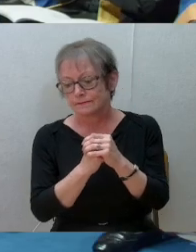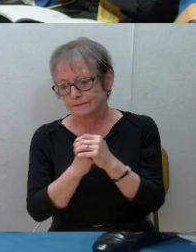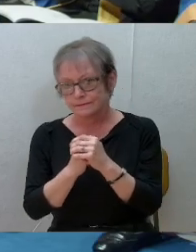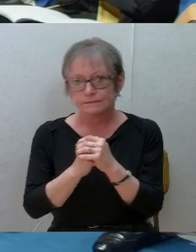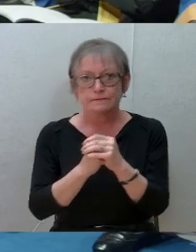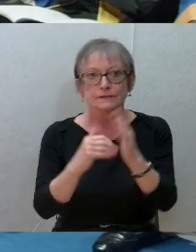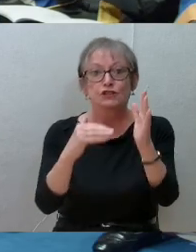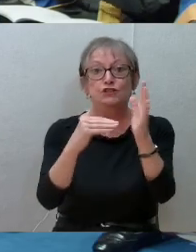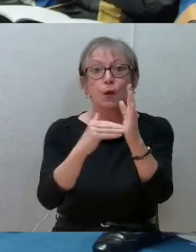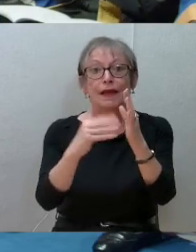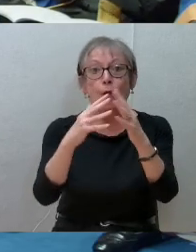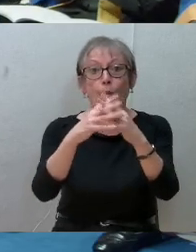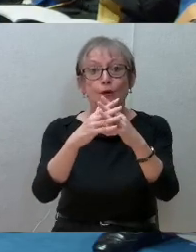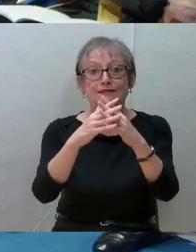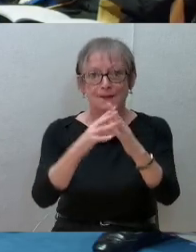Zoe Woods.